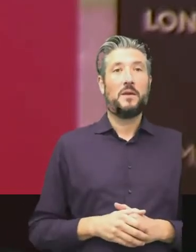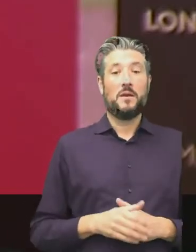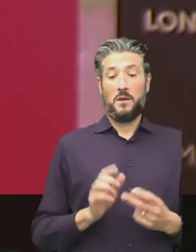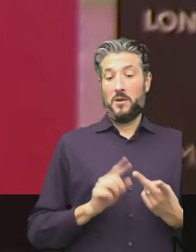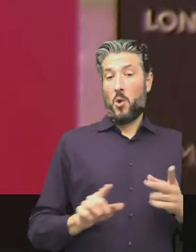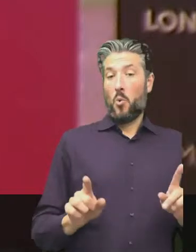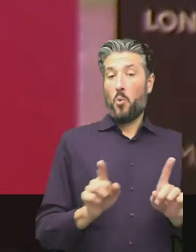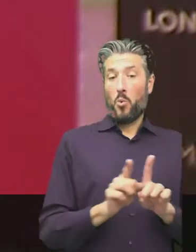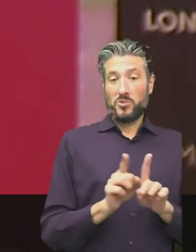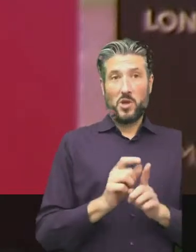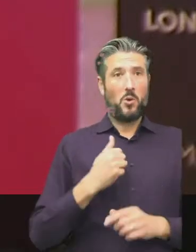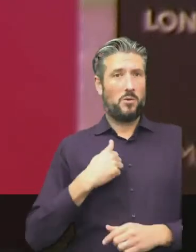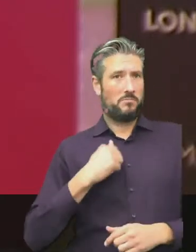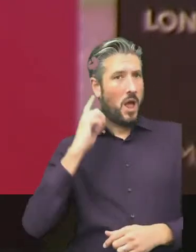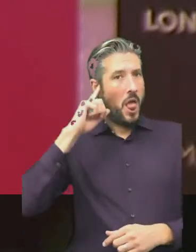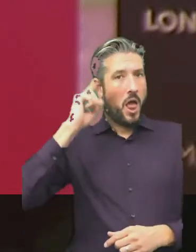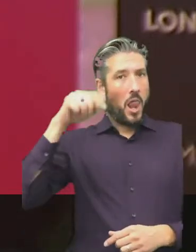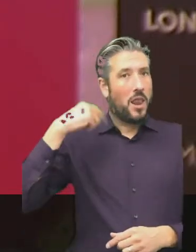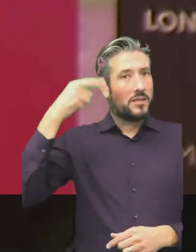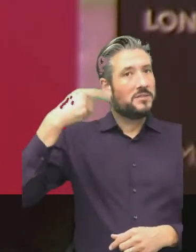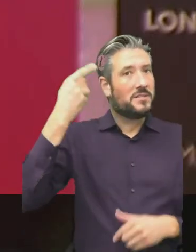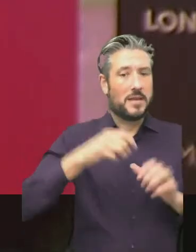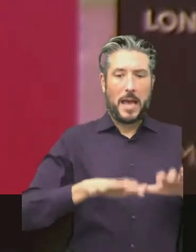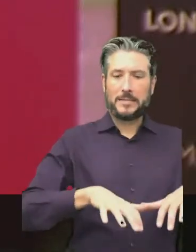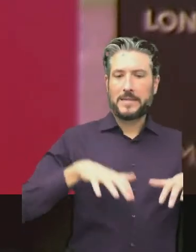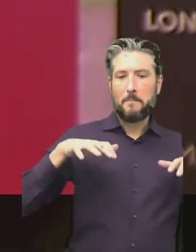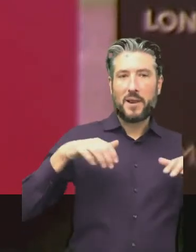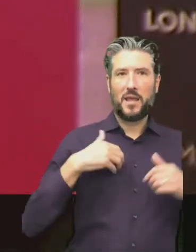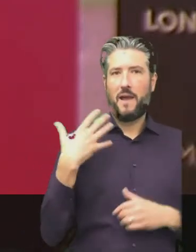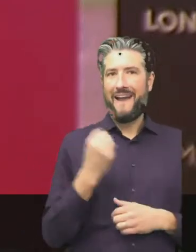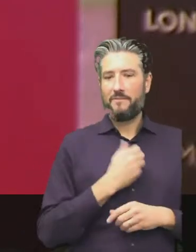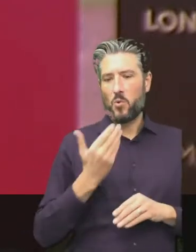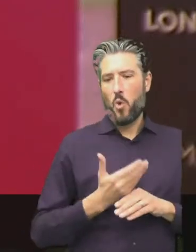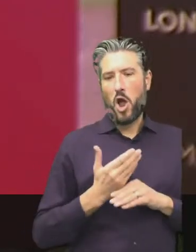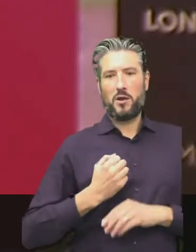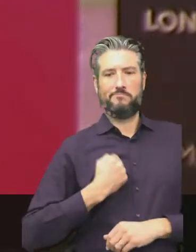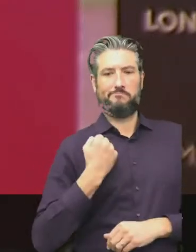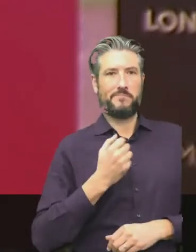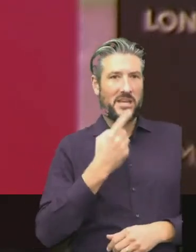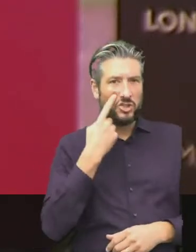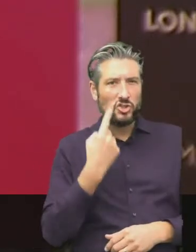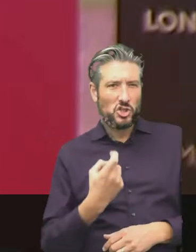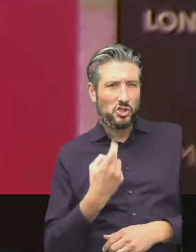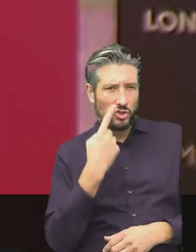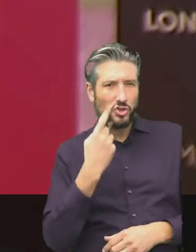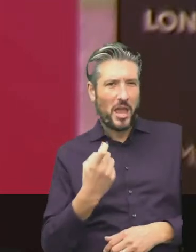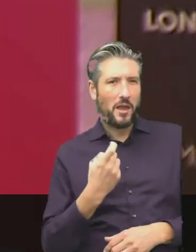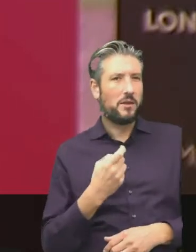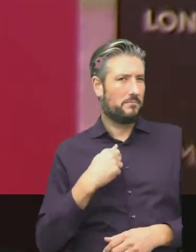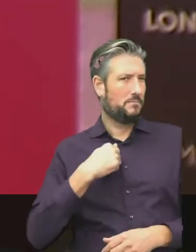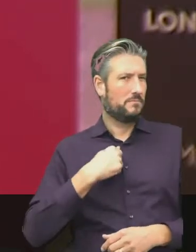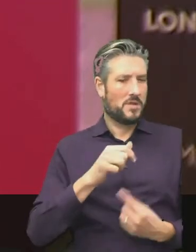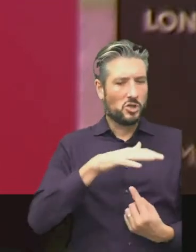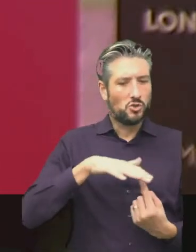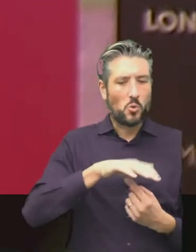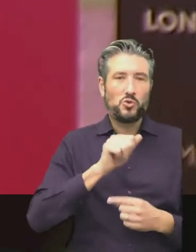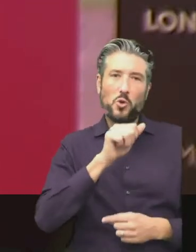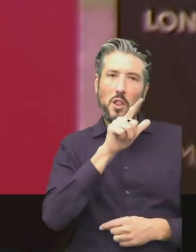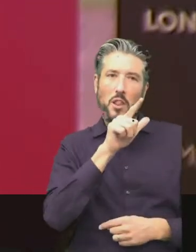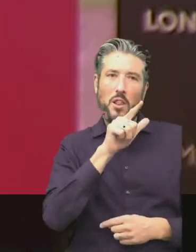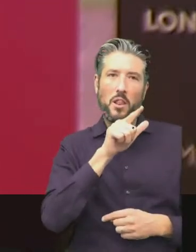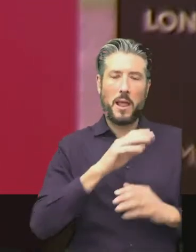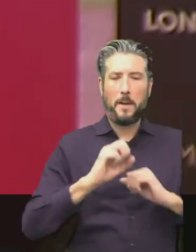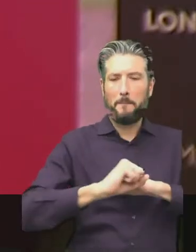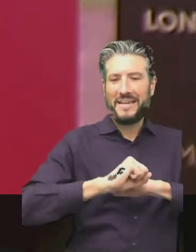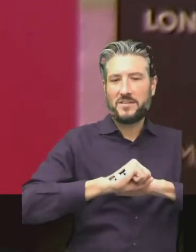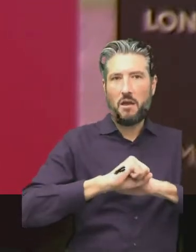of the London Assembly on any of our social media accounts. We'd love to hear from you,